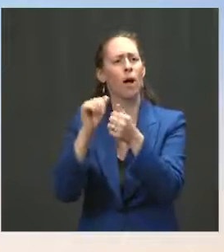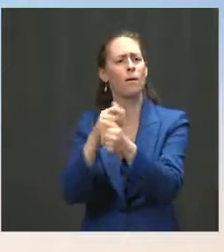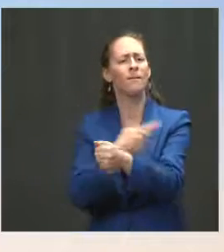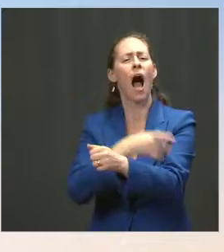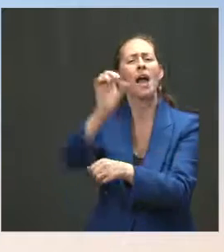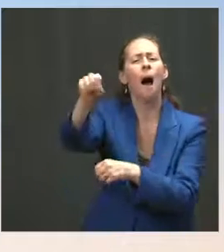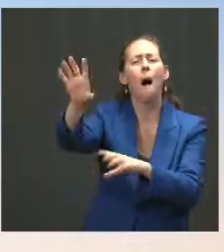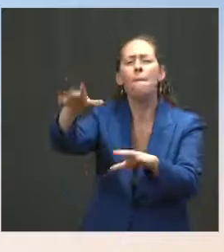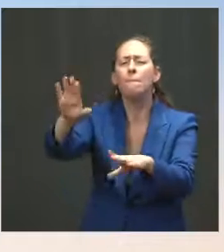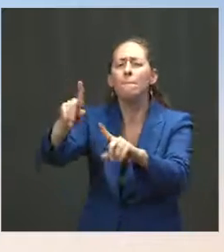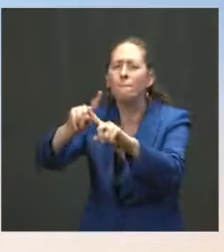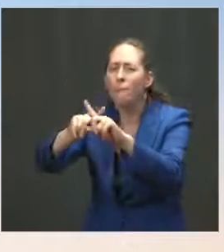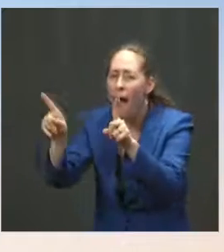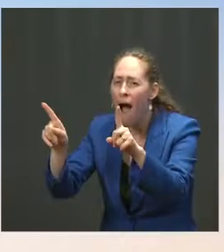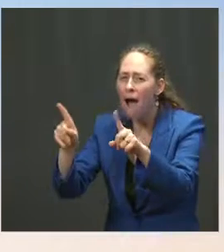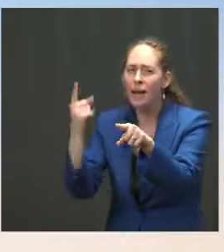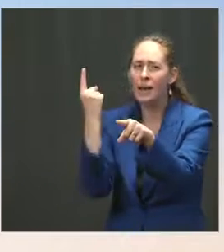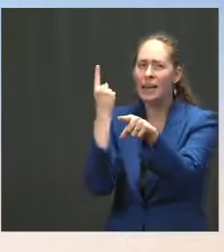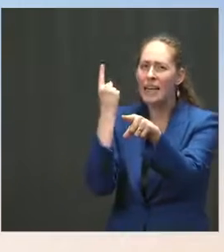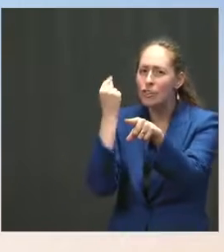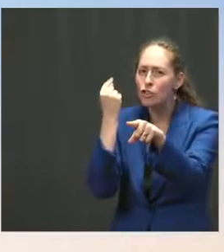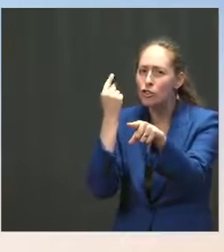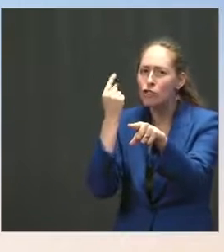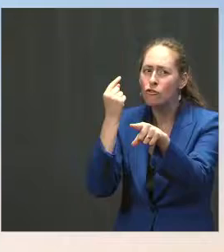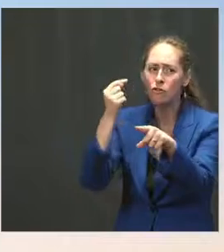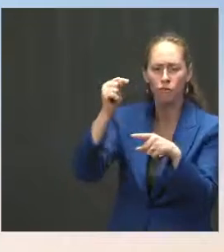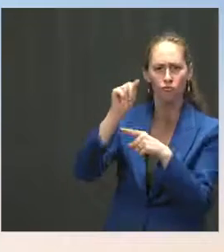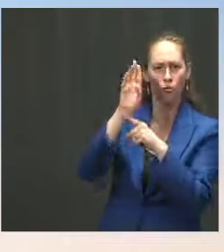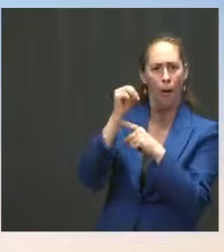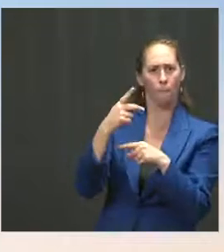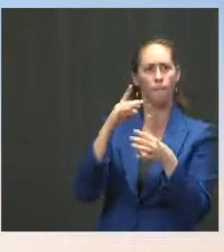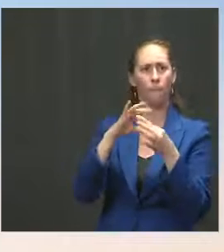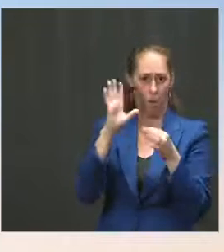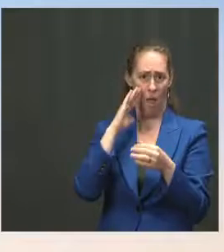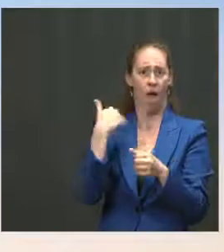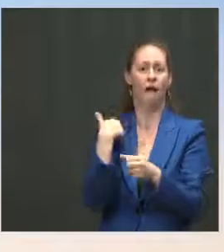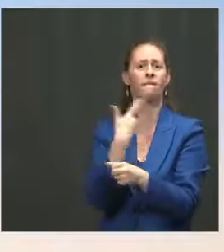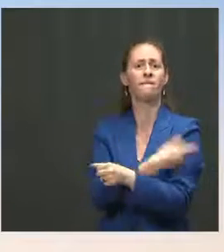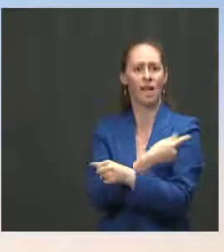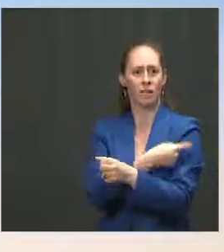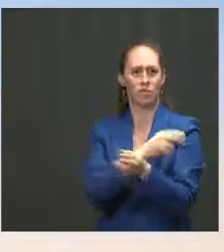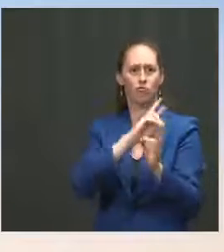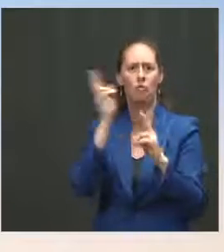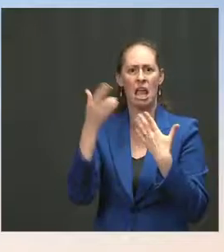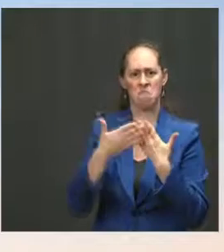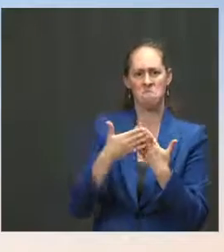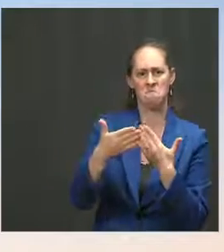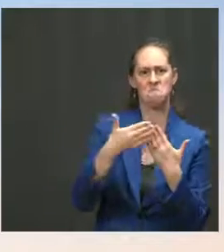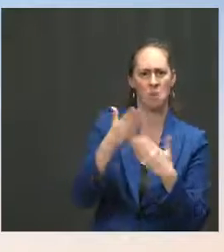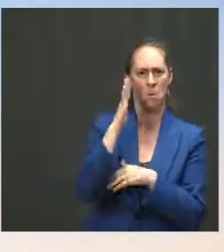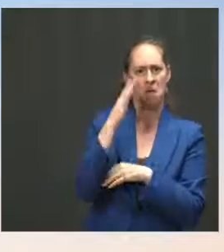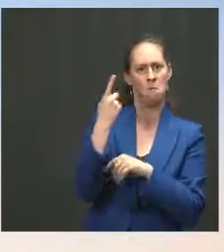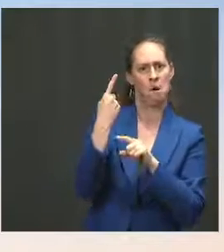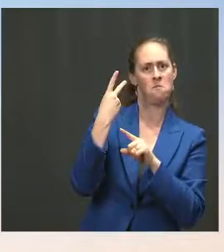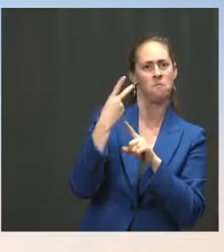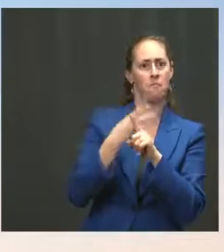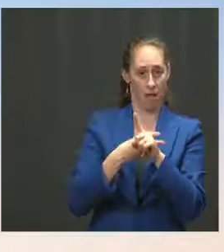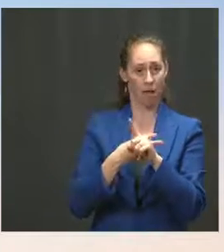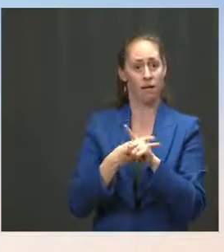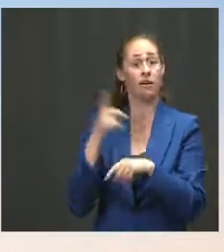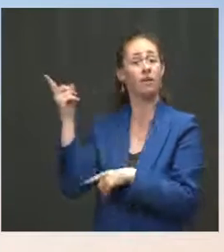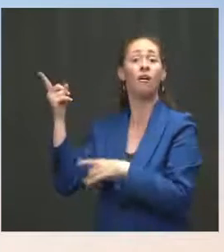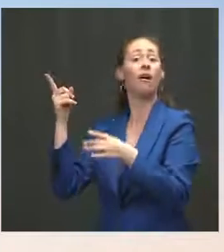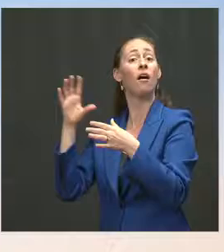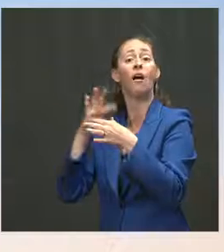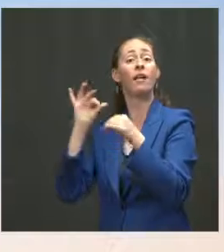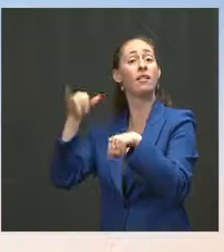time when Donald Trump is out there saying we're going to have a vaccine in the next couple of weeks, next couple of months, and Joe Biden is out on the campaign trail